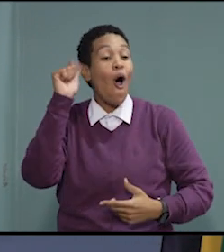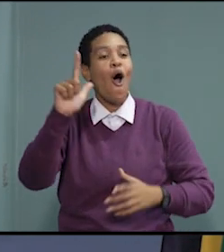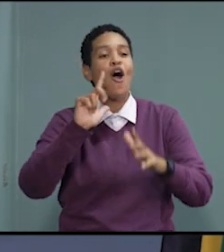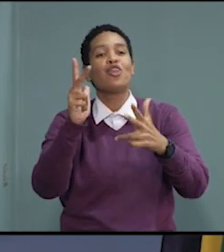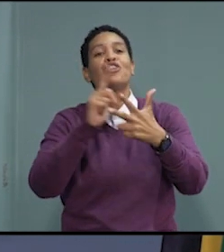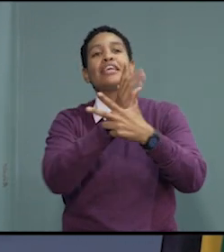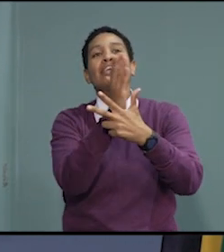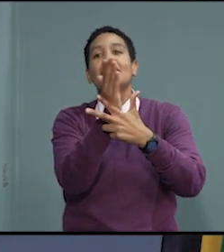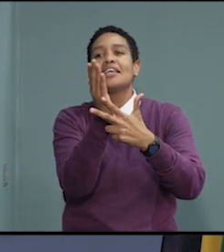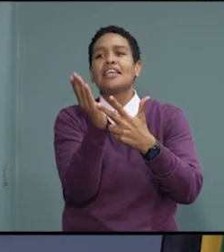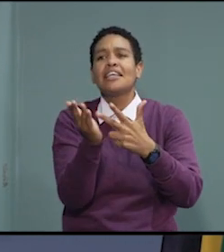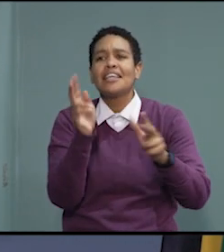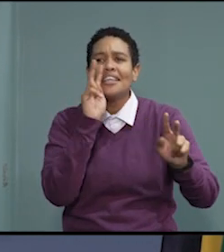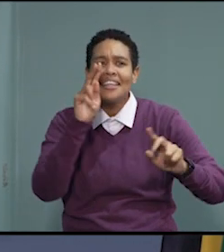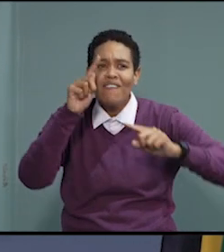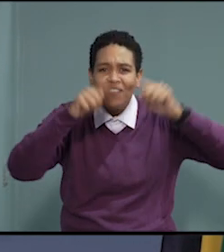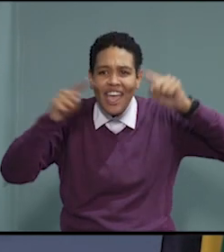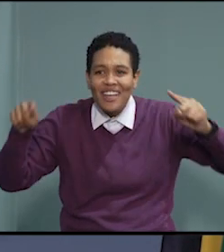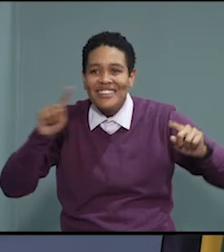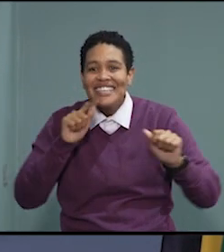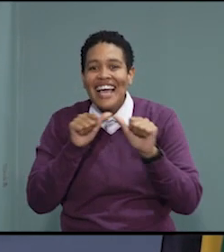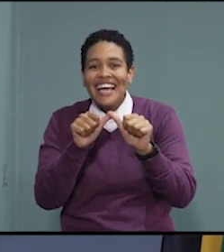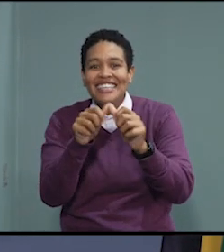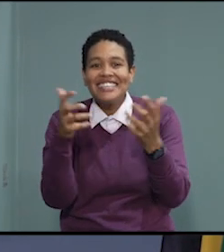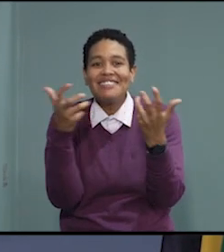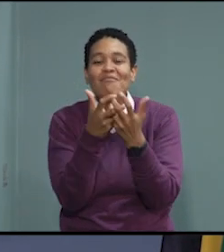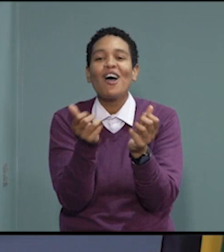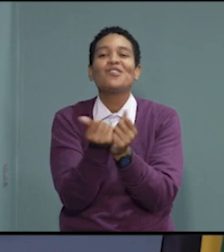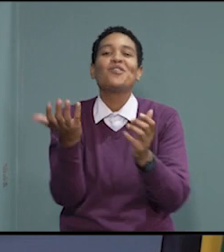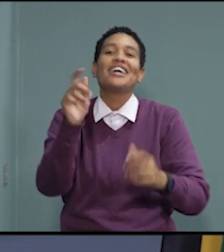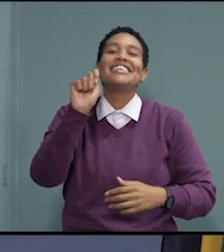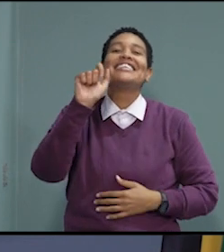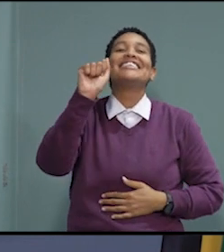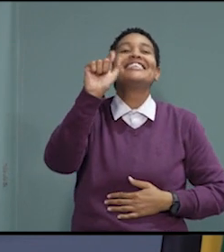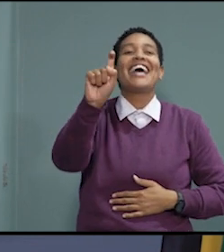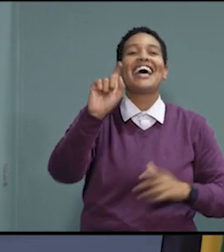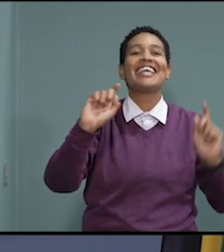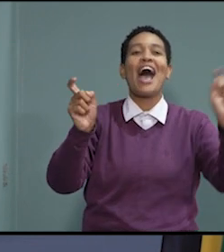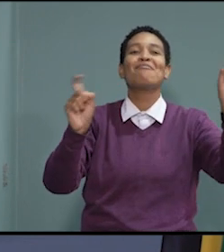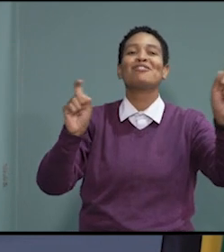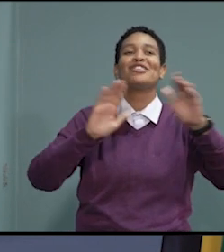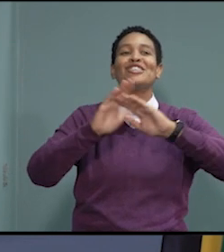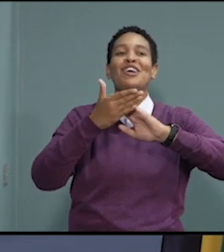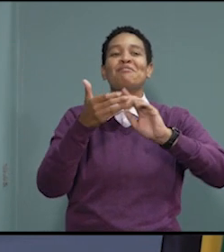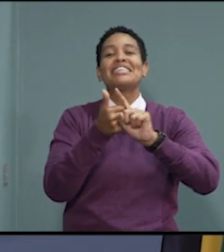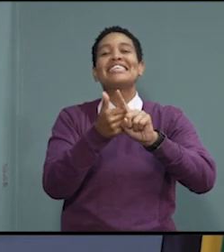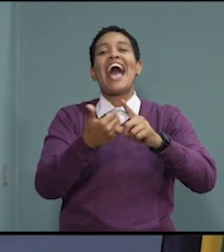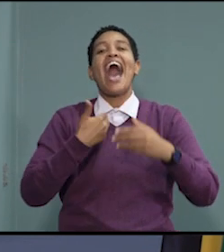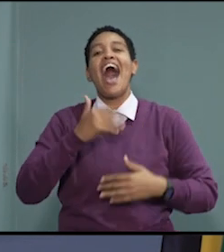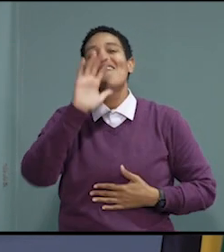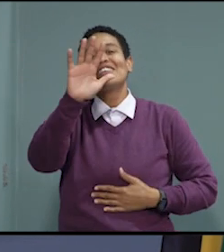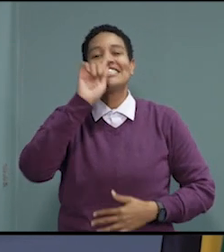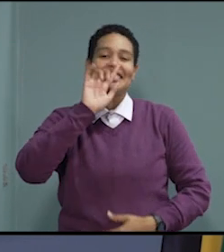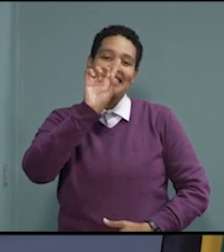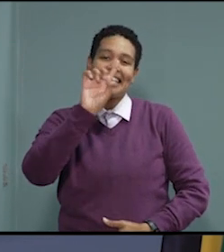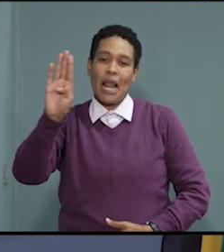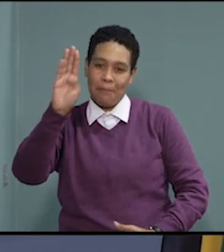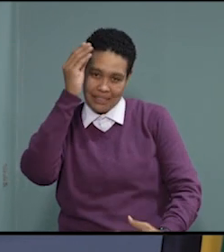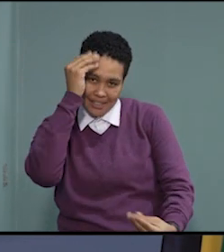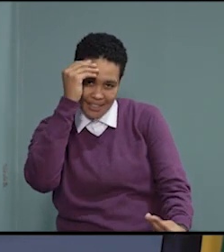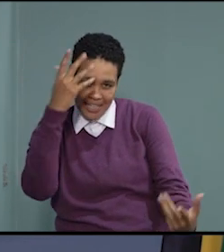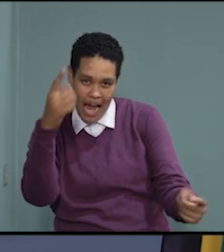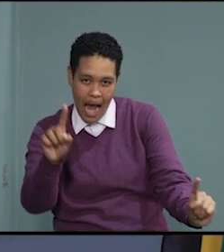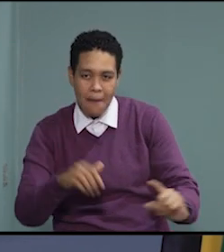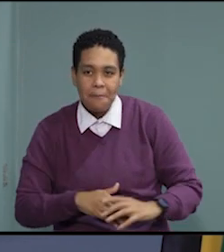variables are consistent with what Tax Administration Jamaica has on its database. Now, it's